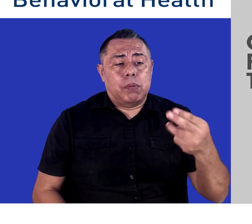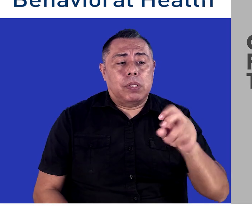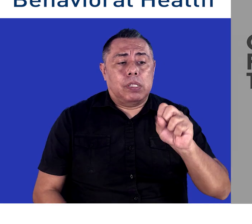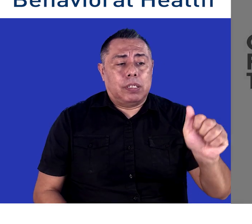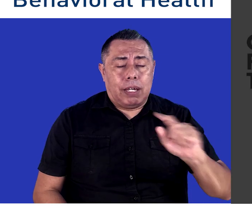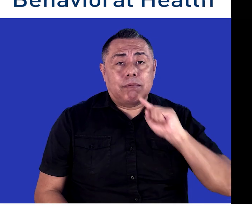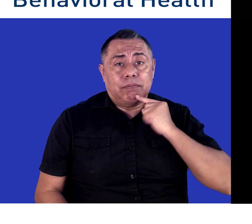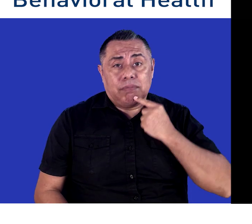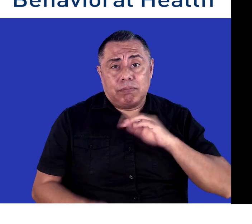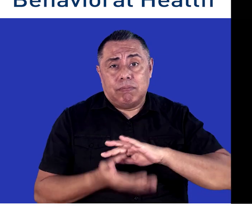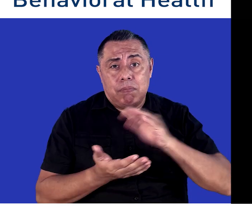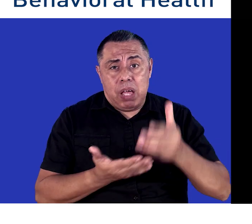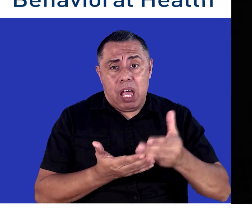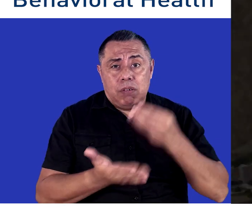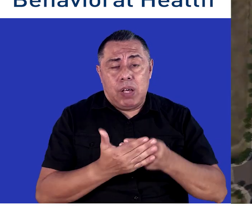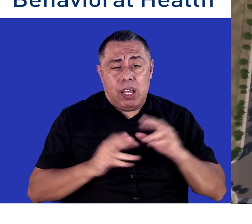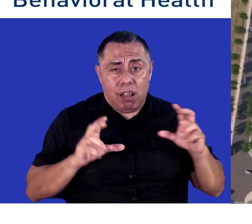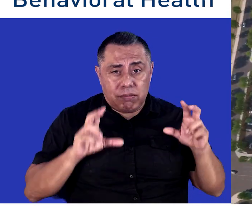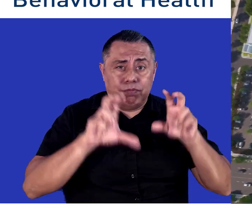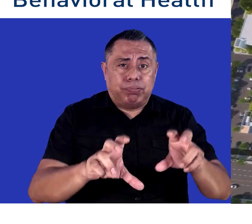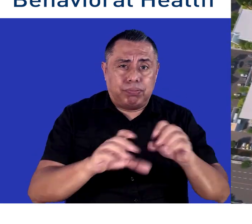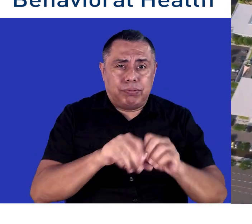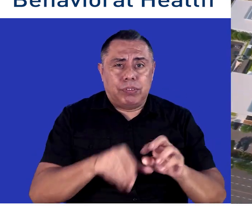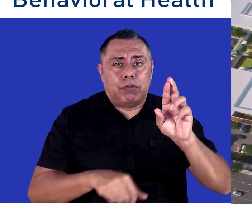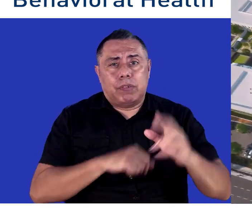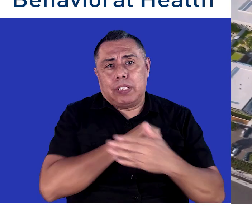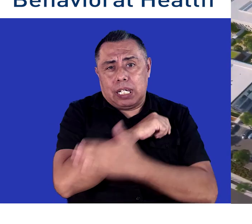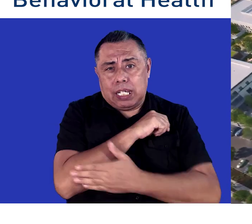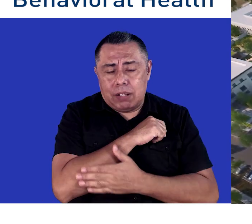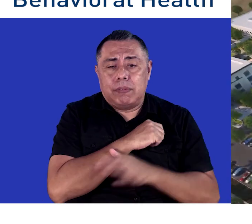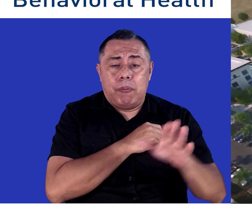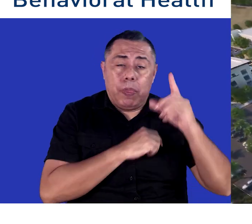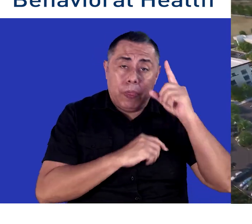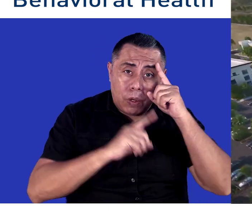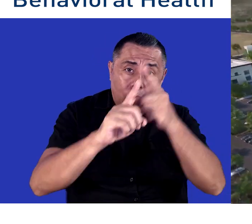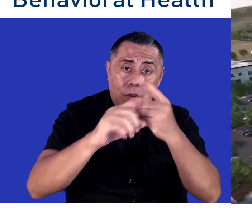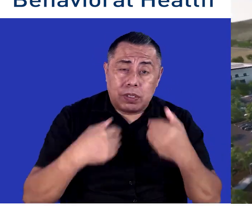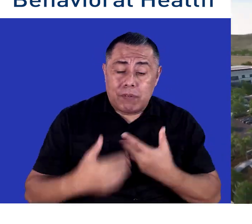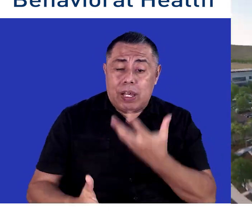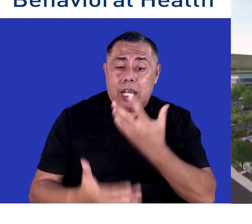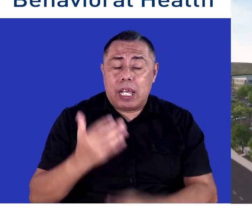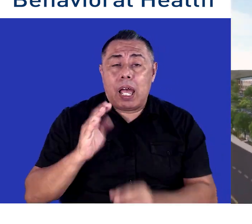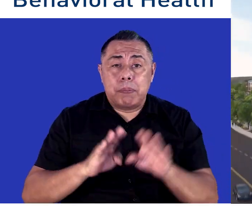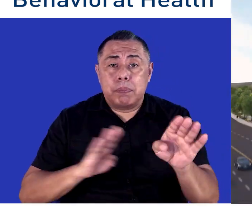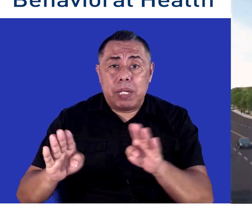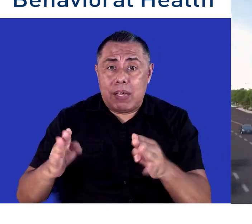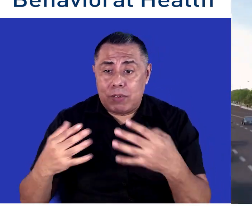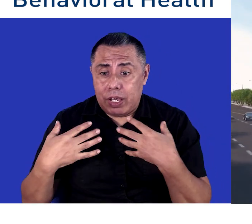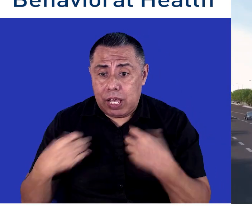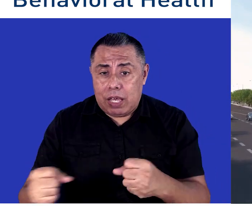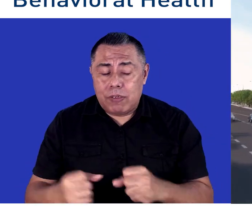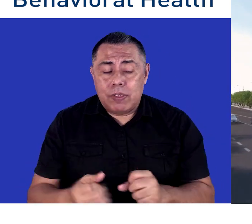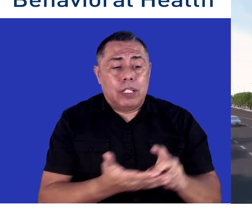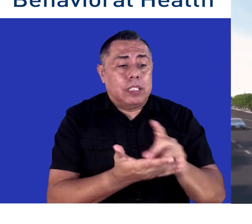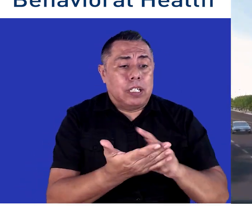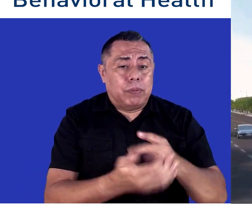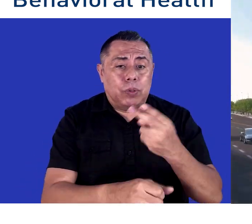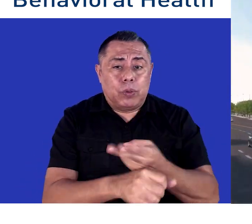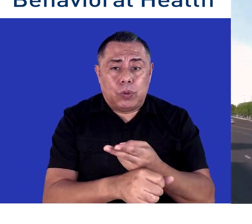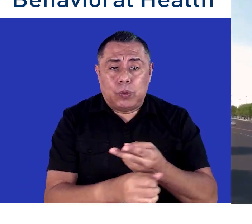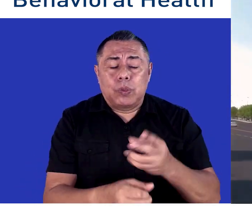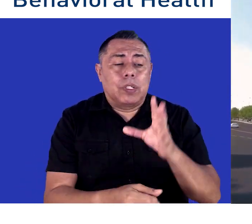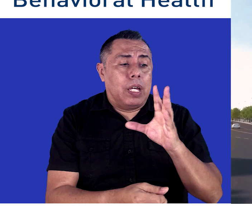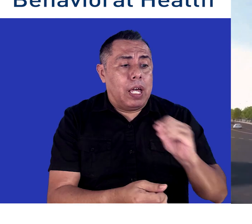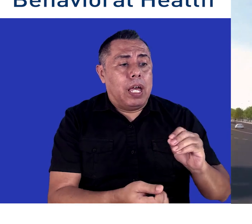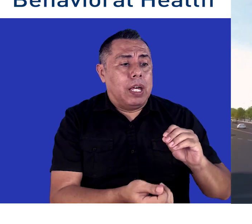Capital Facilities investment in Riverside County, aimed at closing critical gaps in behavioral health, substance use